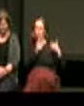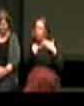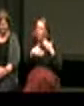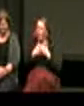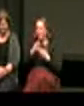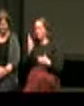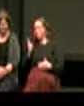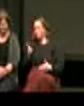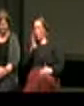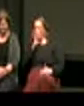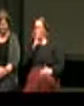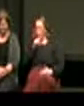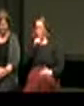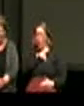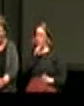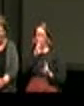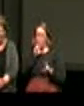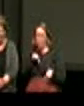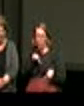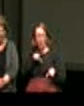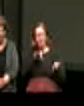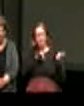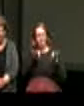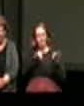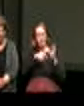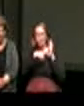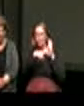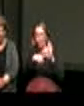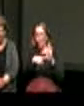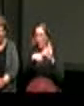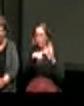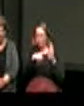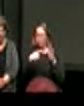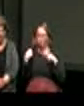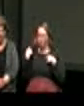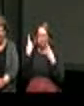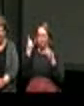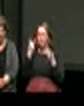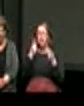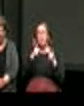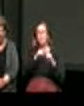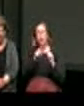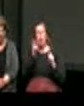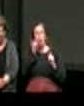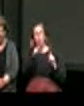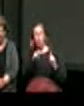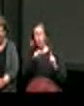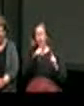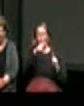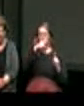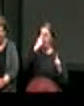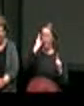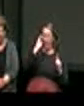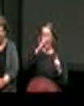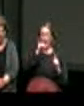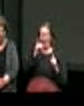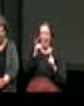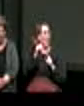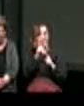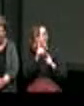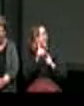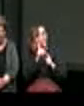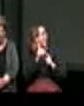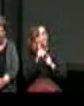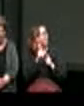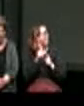water quality reports because they tell that story. But if you look at black and checkered, those are the non-attainment